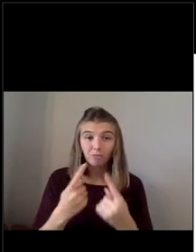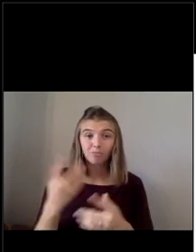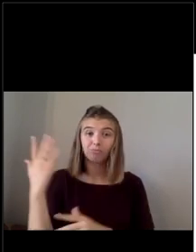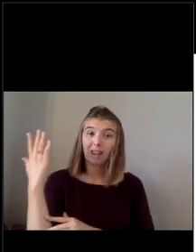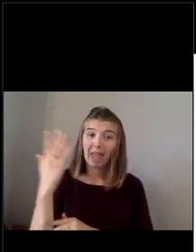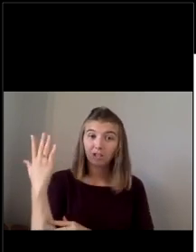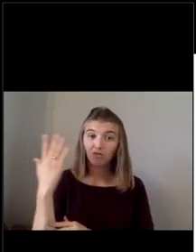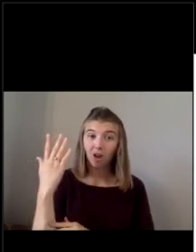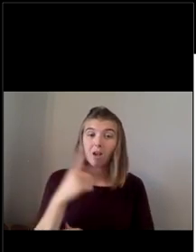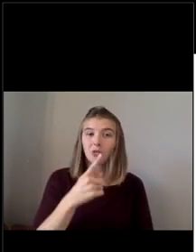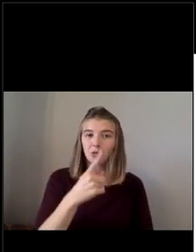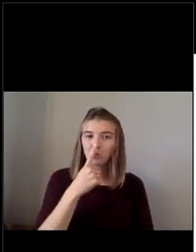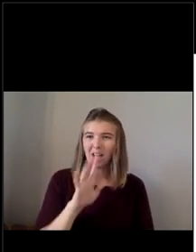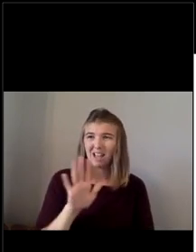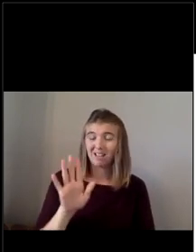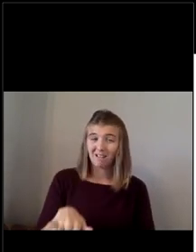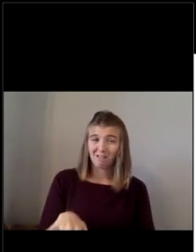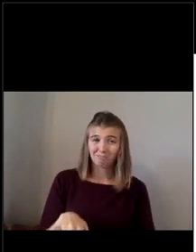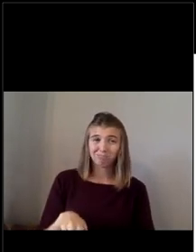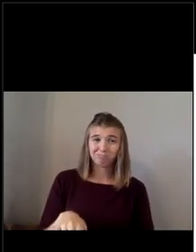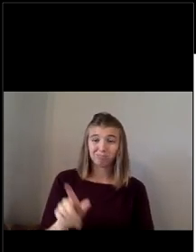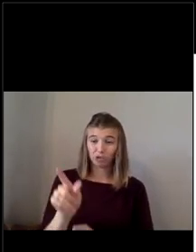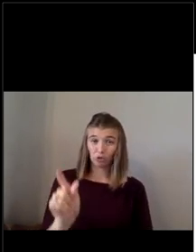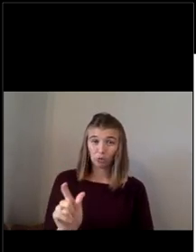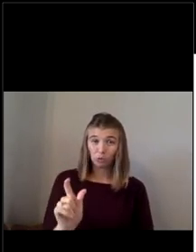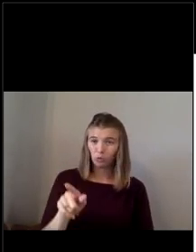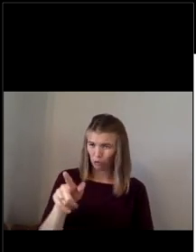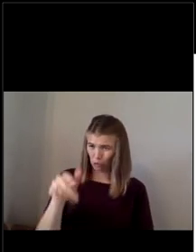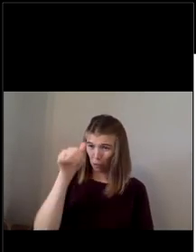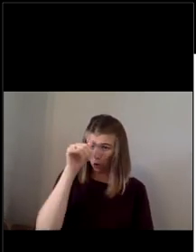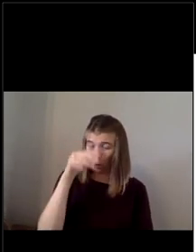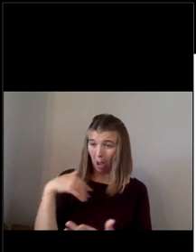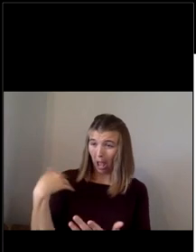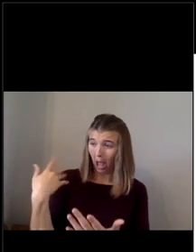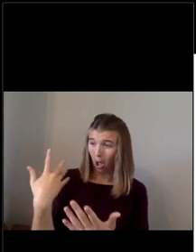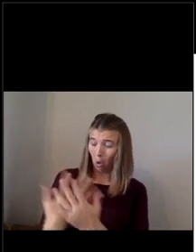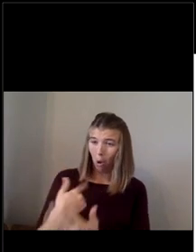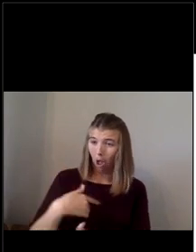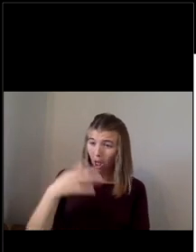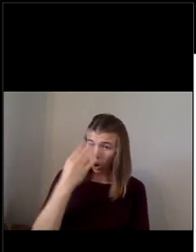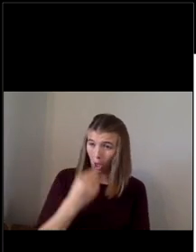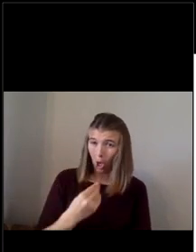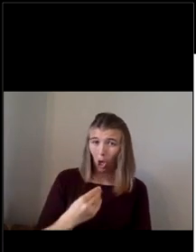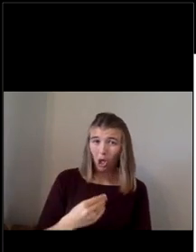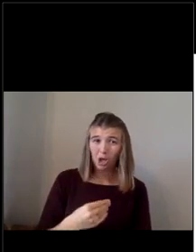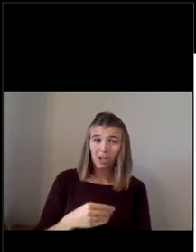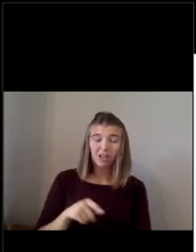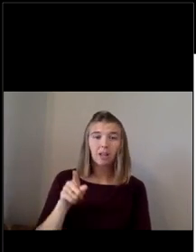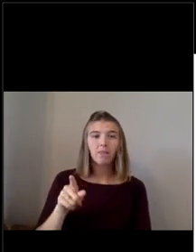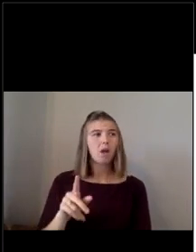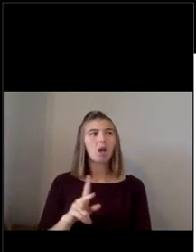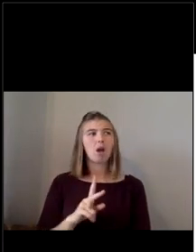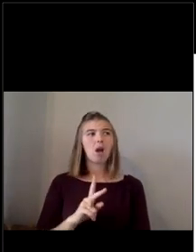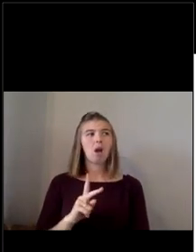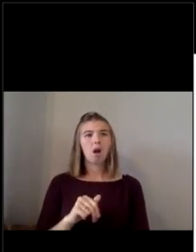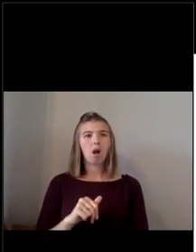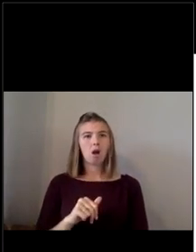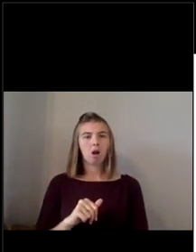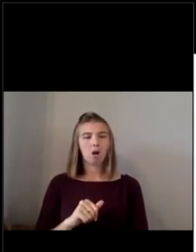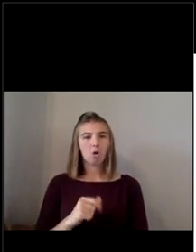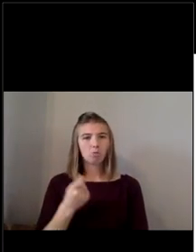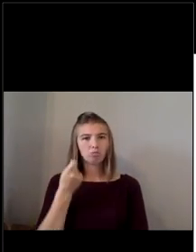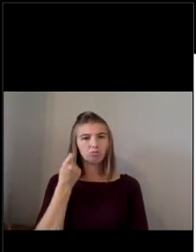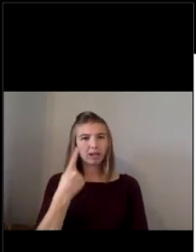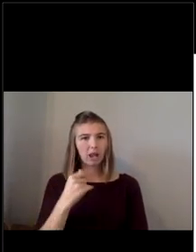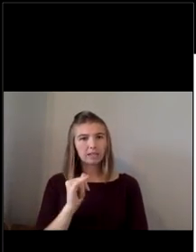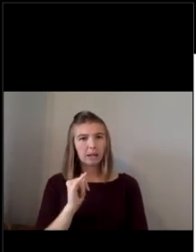this. And suddenly a student thinks, well, if they find things hard too, then maybe I can do this. Maybe I do belong